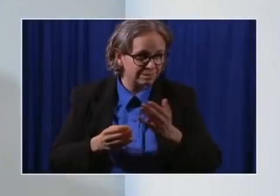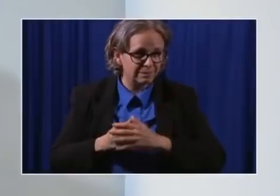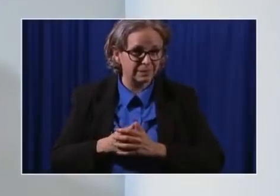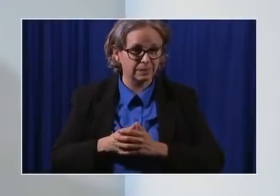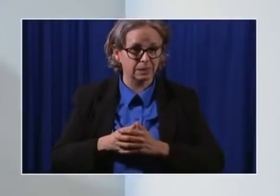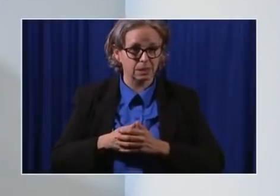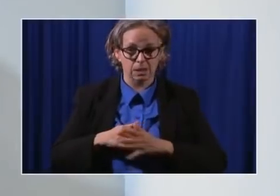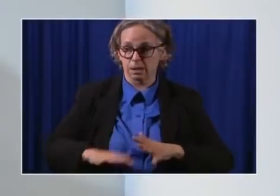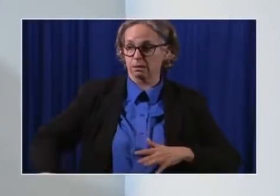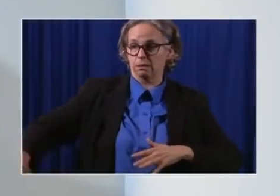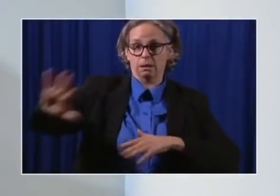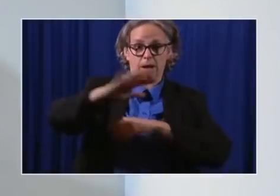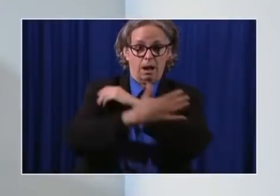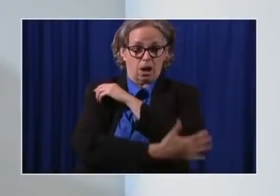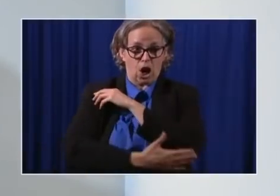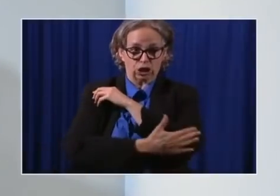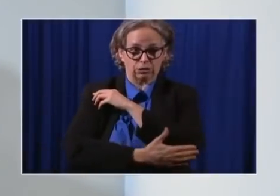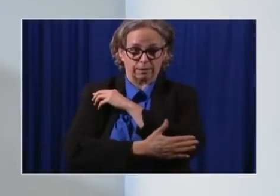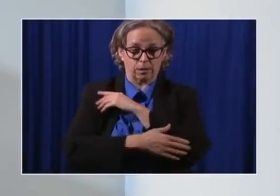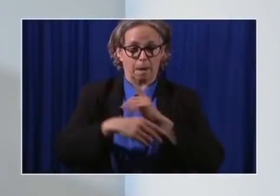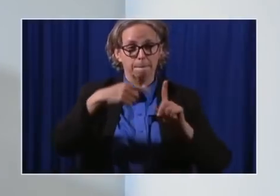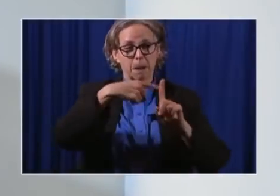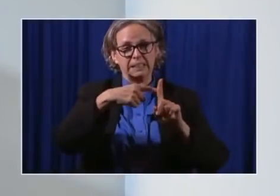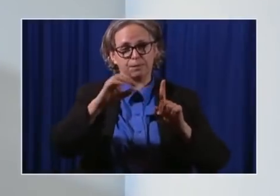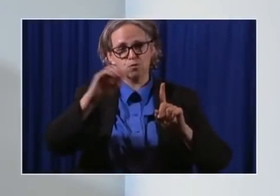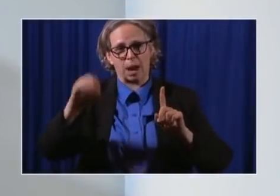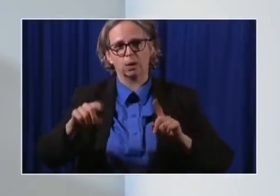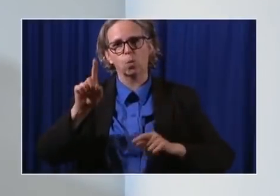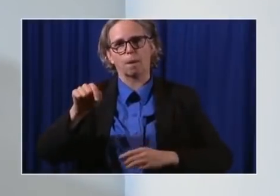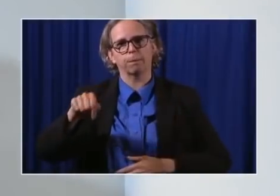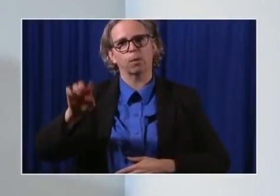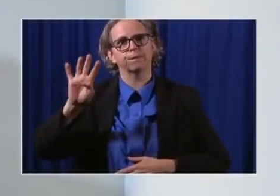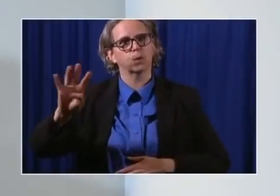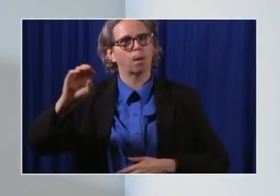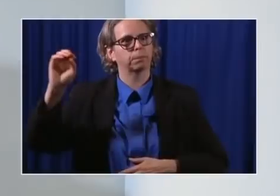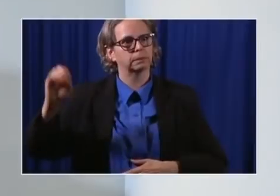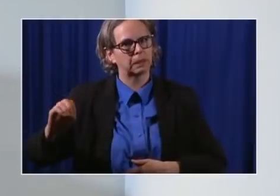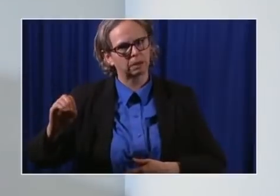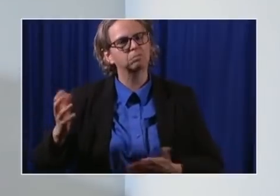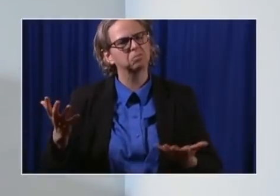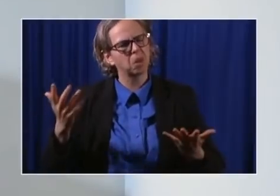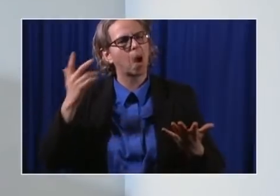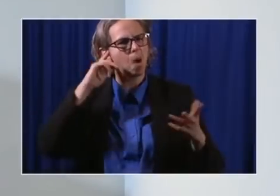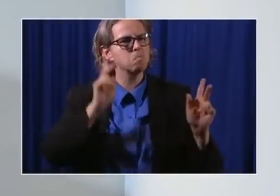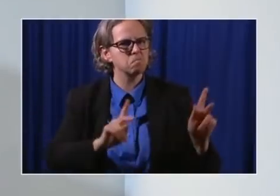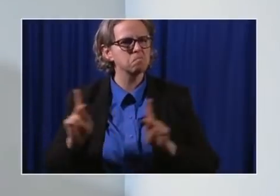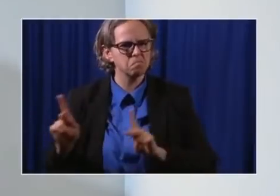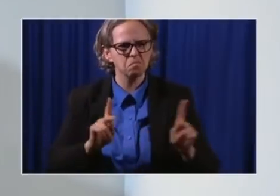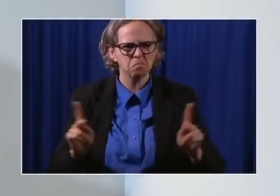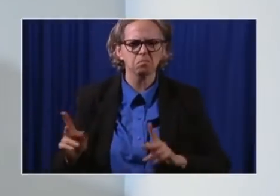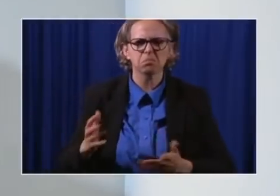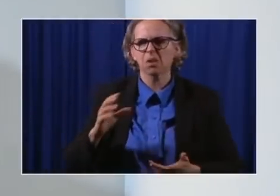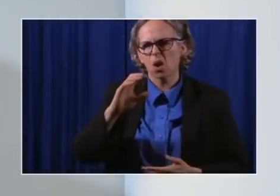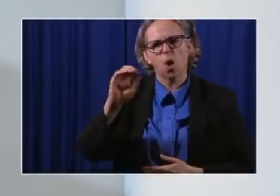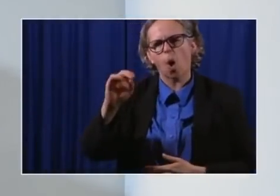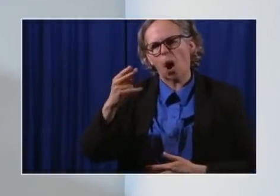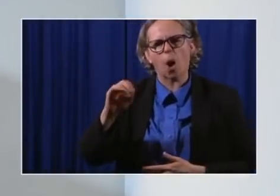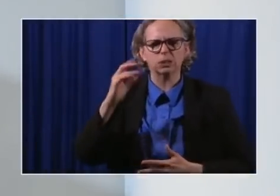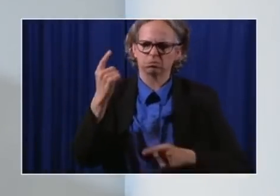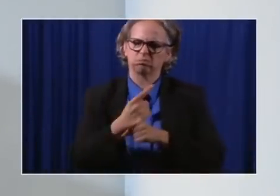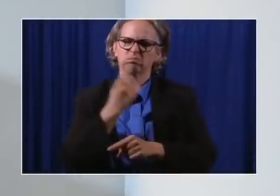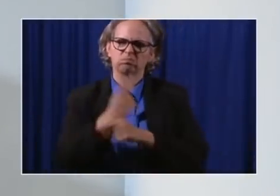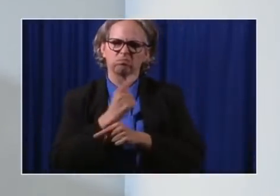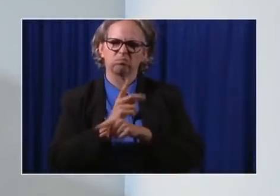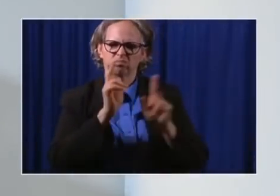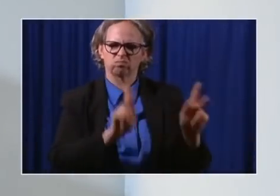among donors was 1.4%. So Ohio, statistically below, but pretty much right in line with the